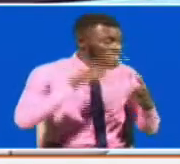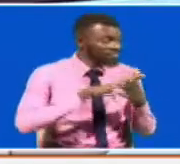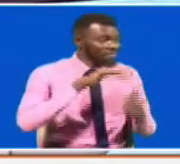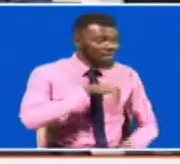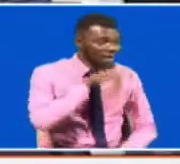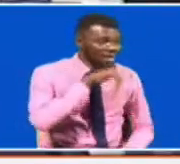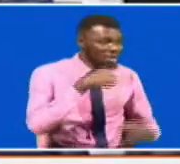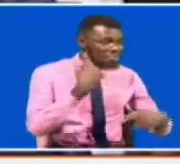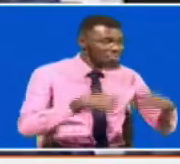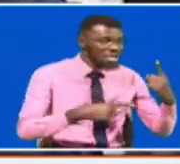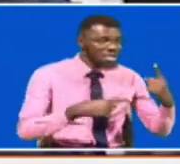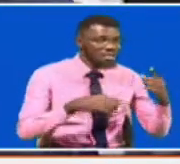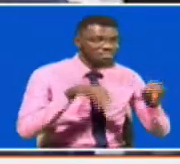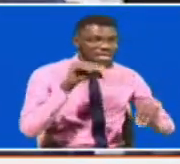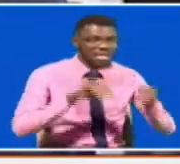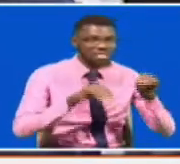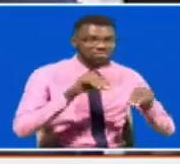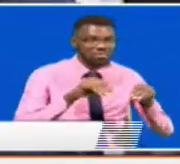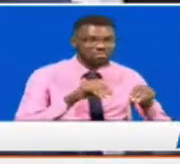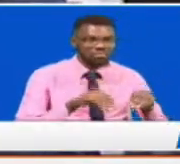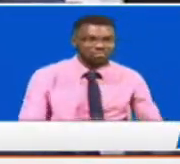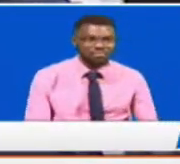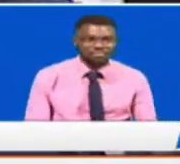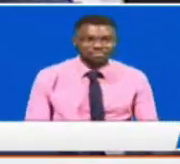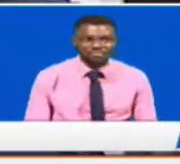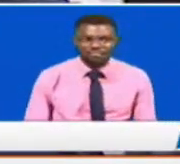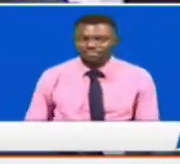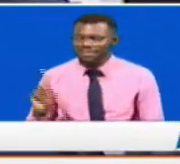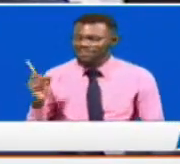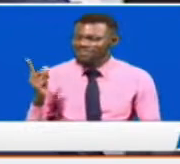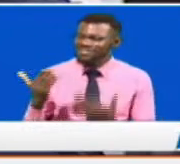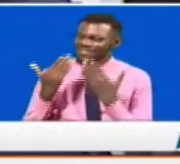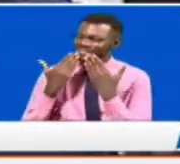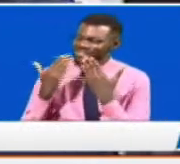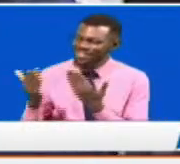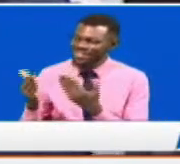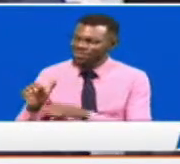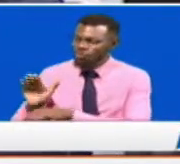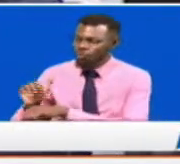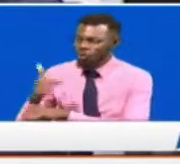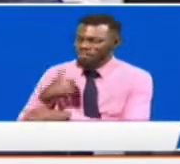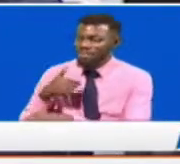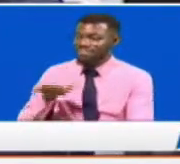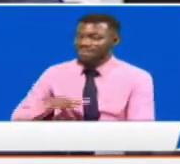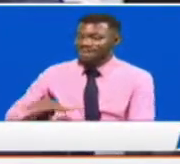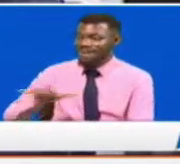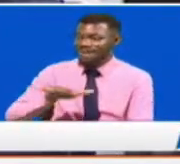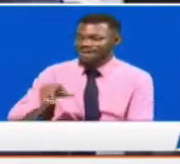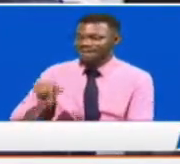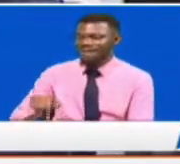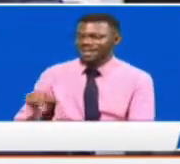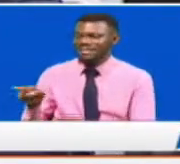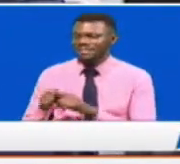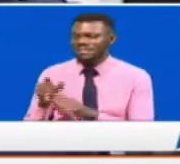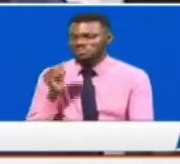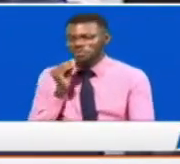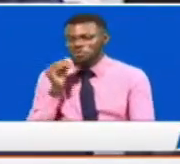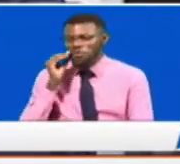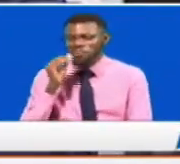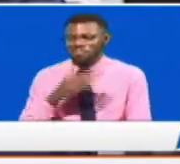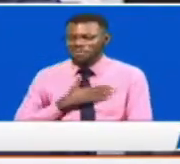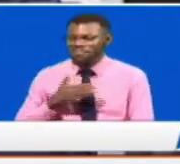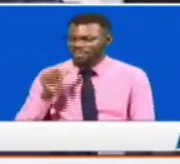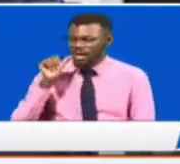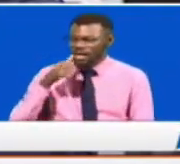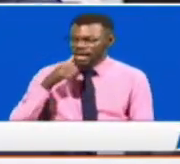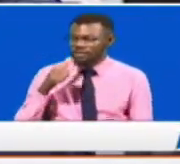election? Ken, first of all, thank you for having me. You know, this place is home, is practically home, and it's always